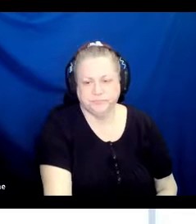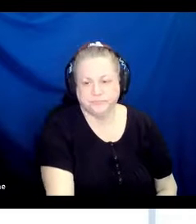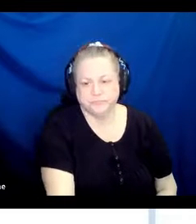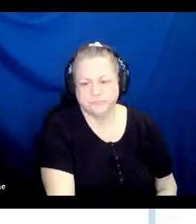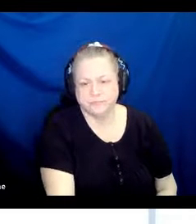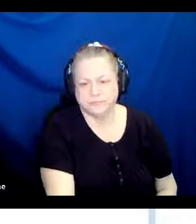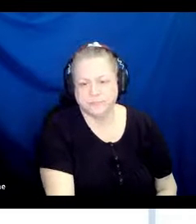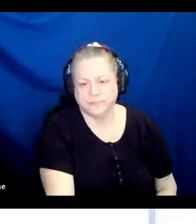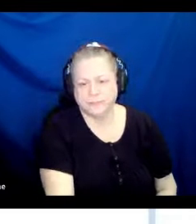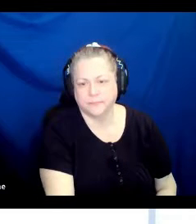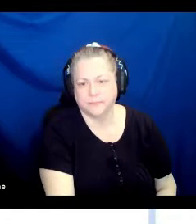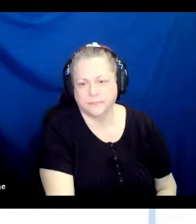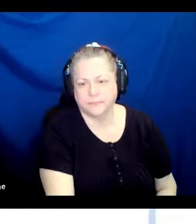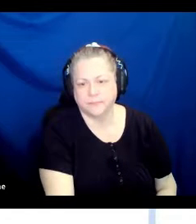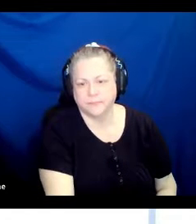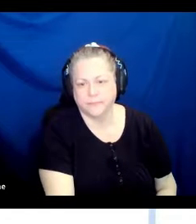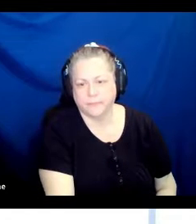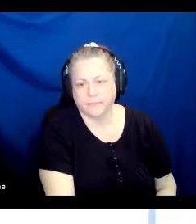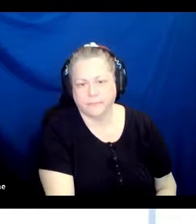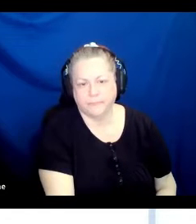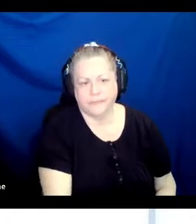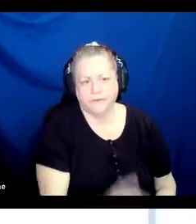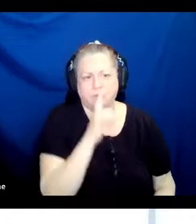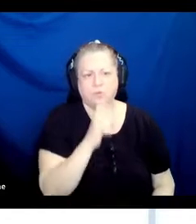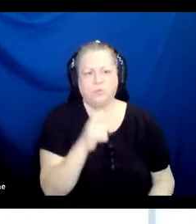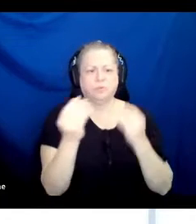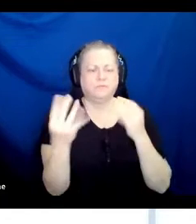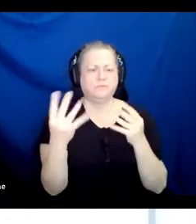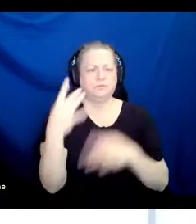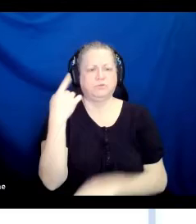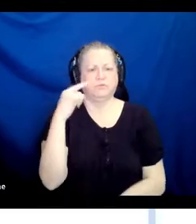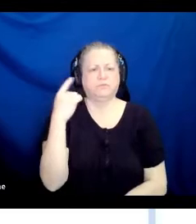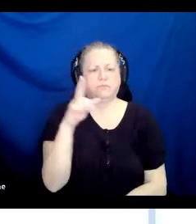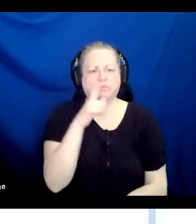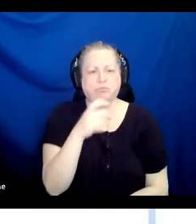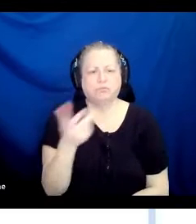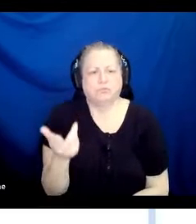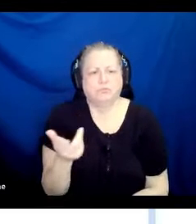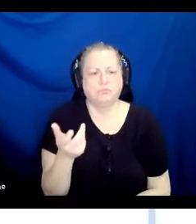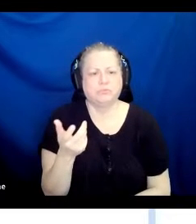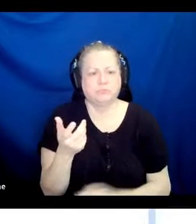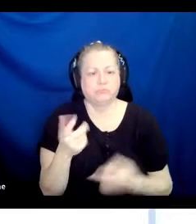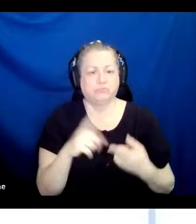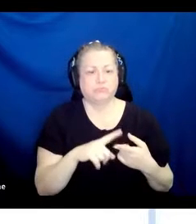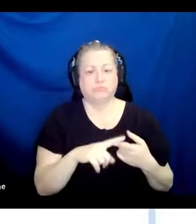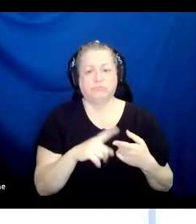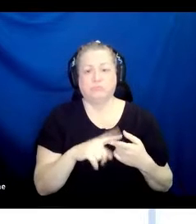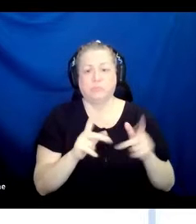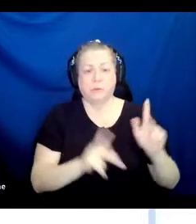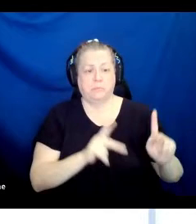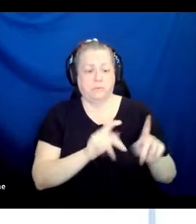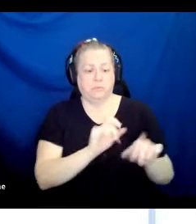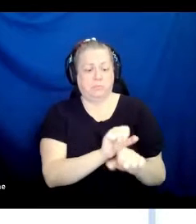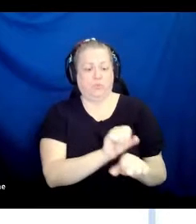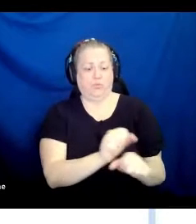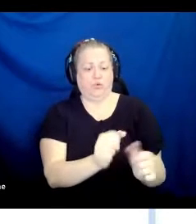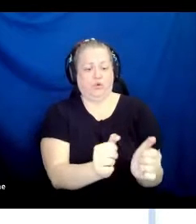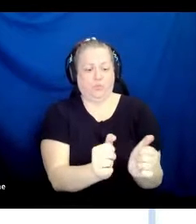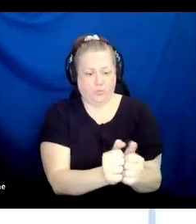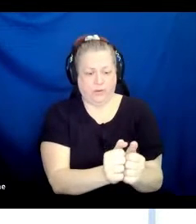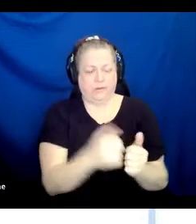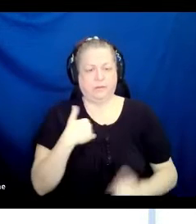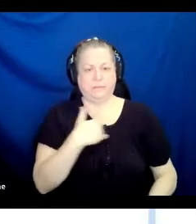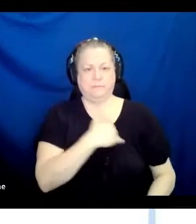Who this information is for. This information is for folks who are working with our MassHealth members in